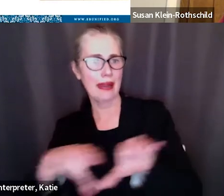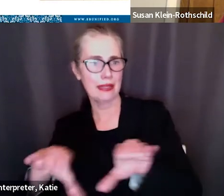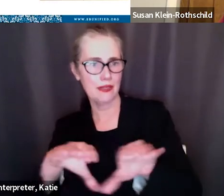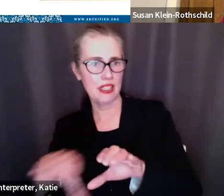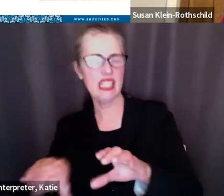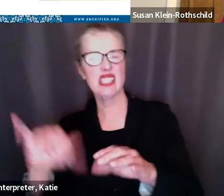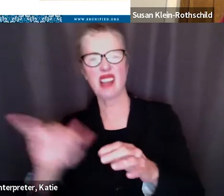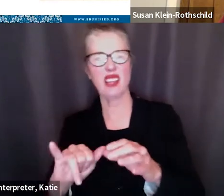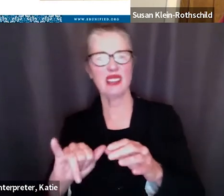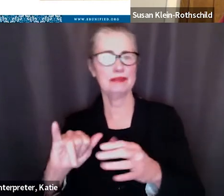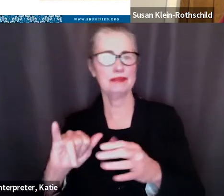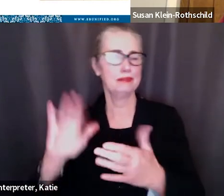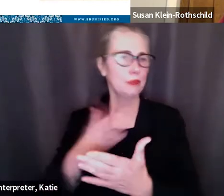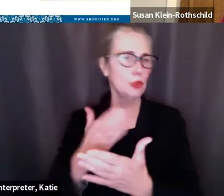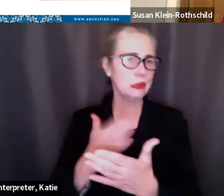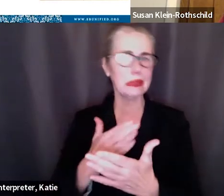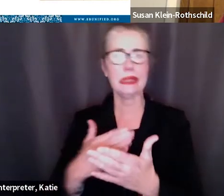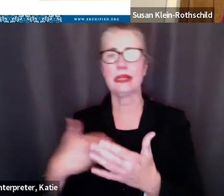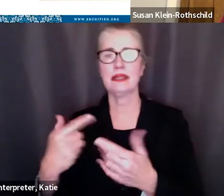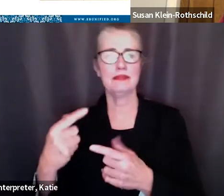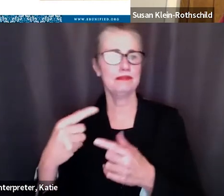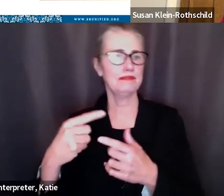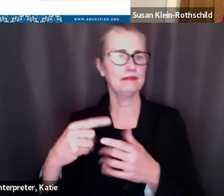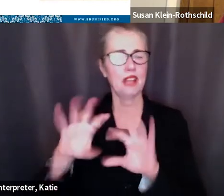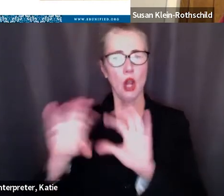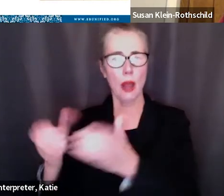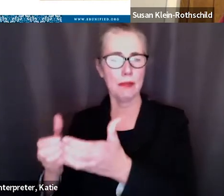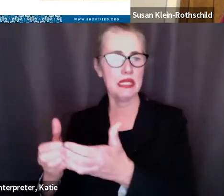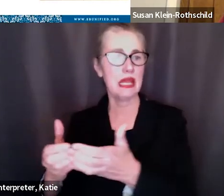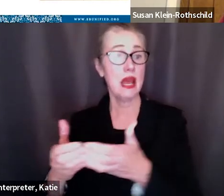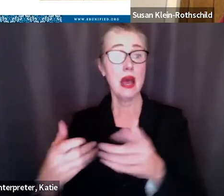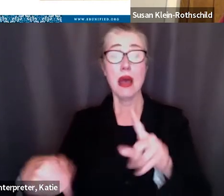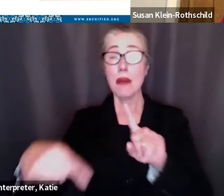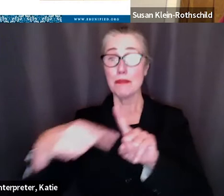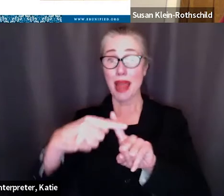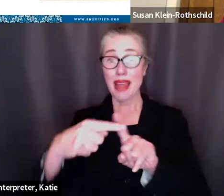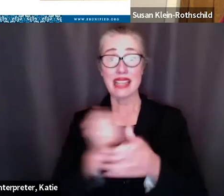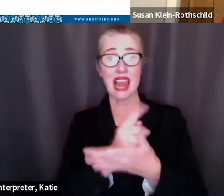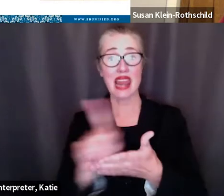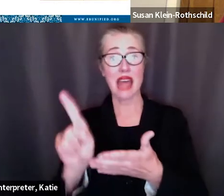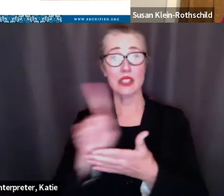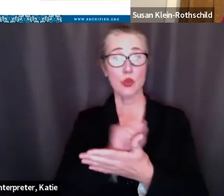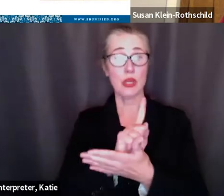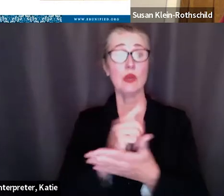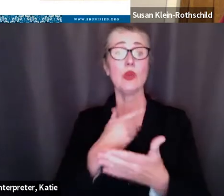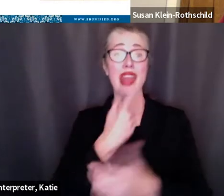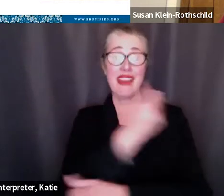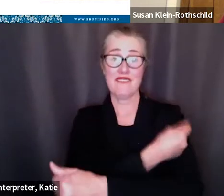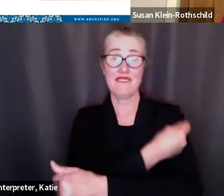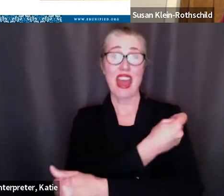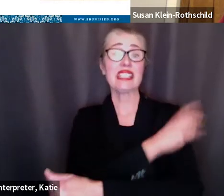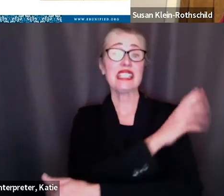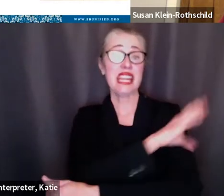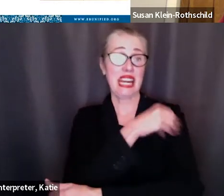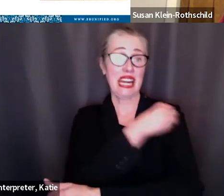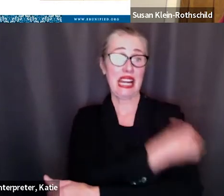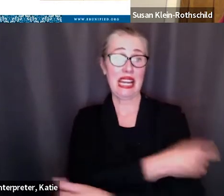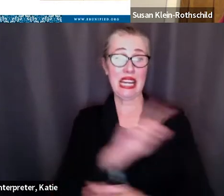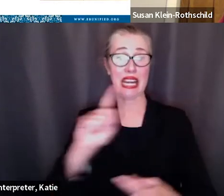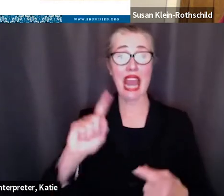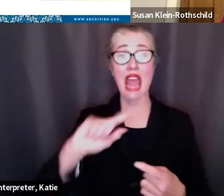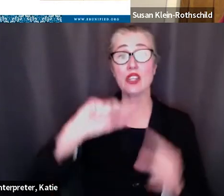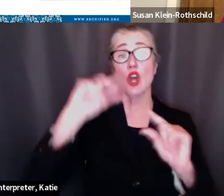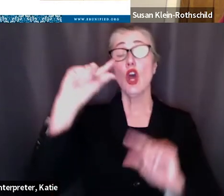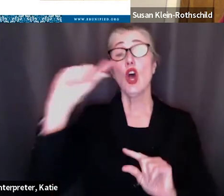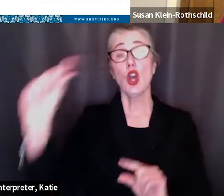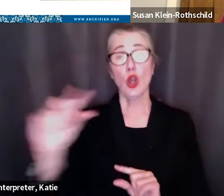well as we had a vaccination clinic last week at goleta valley junior high school so specifically we had